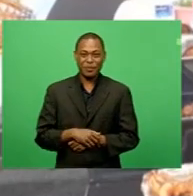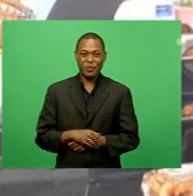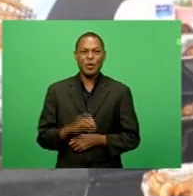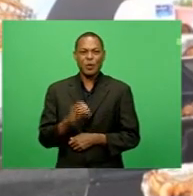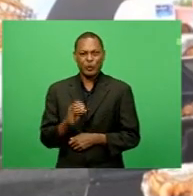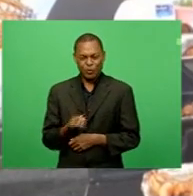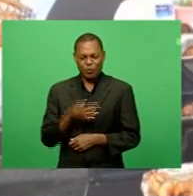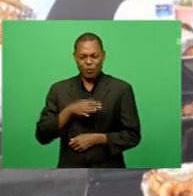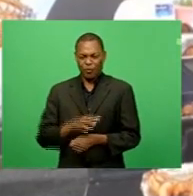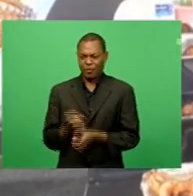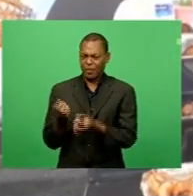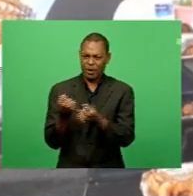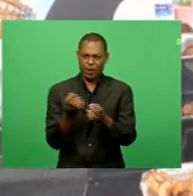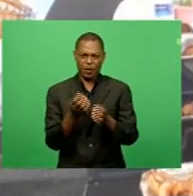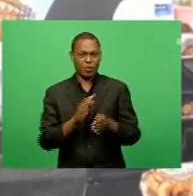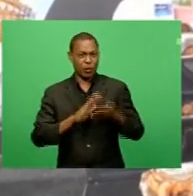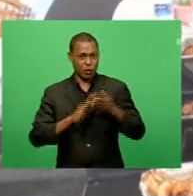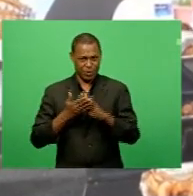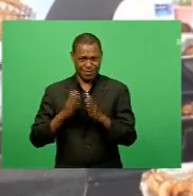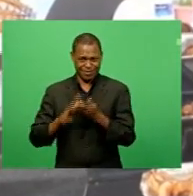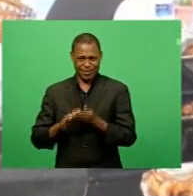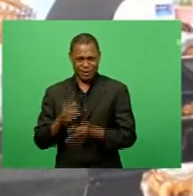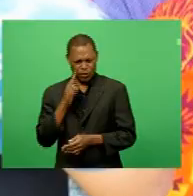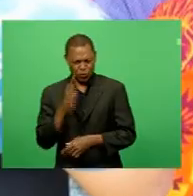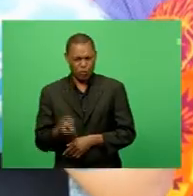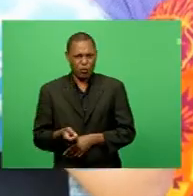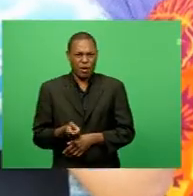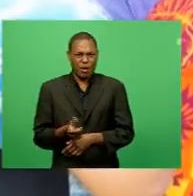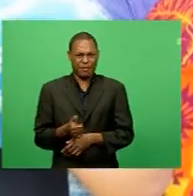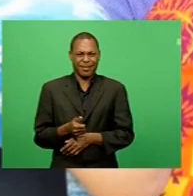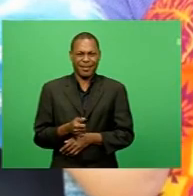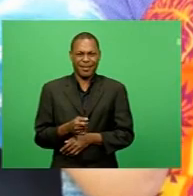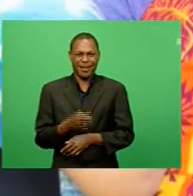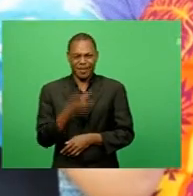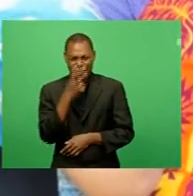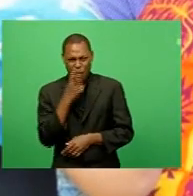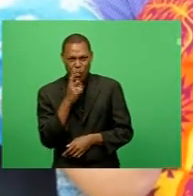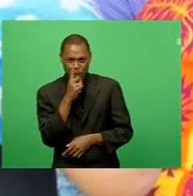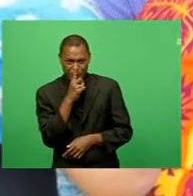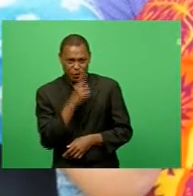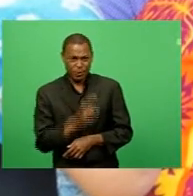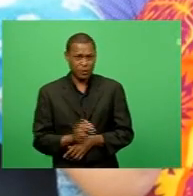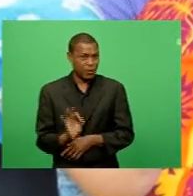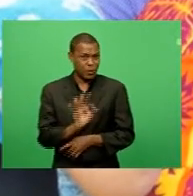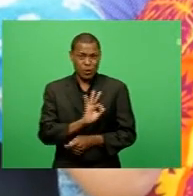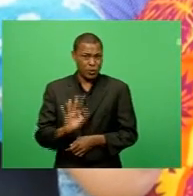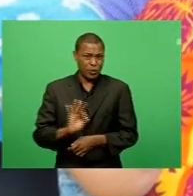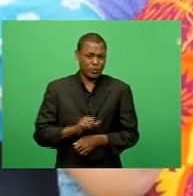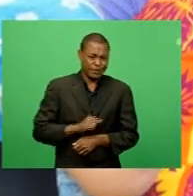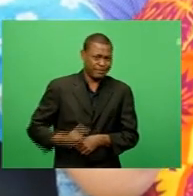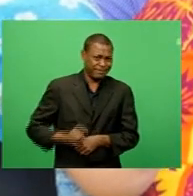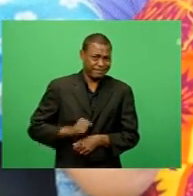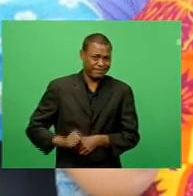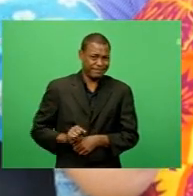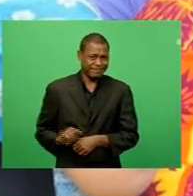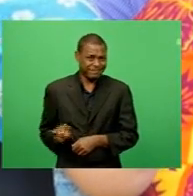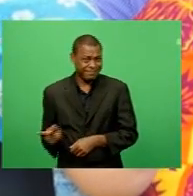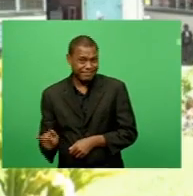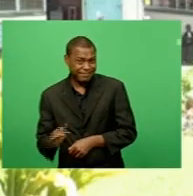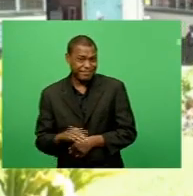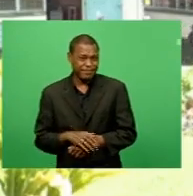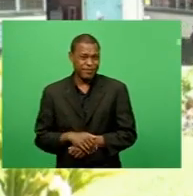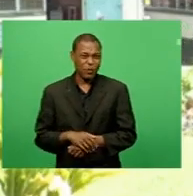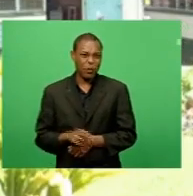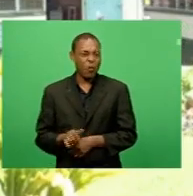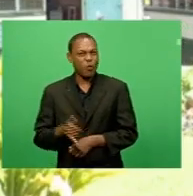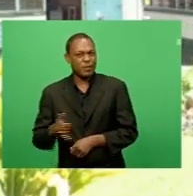to inform the community to look after your older persons when they are old. Do not neglect them or abandon them when they are